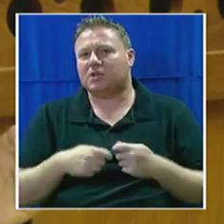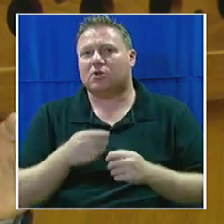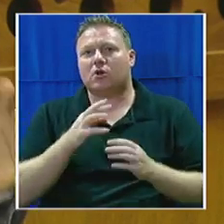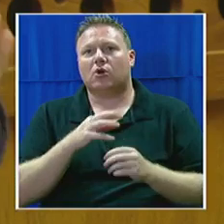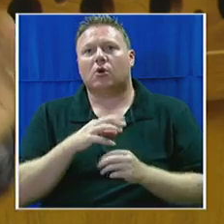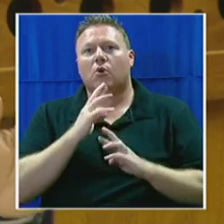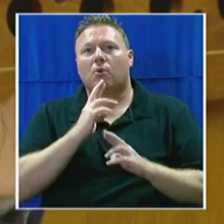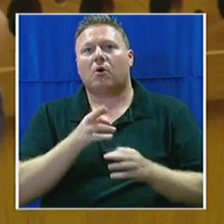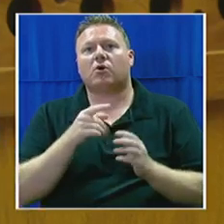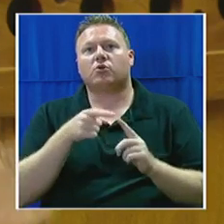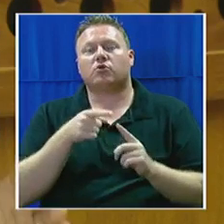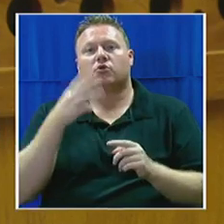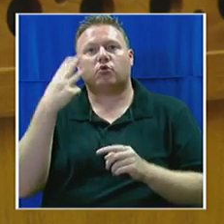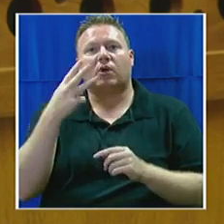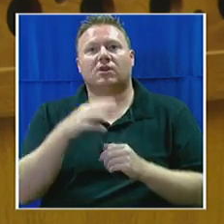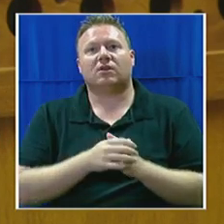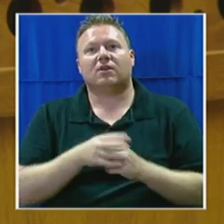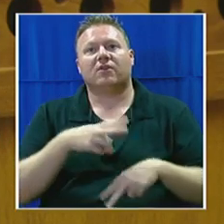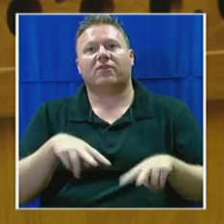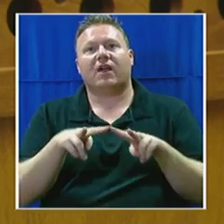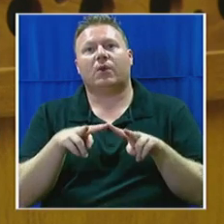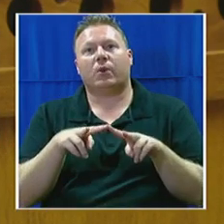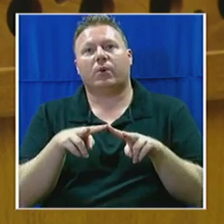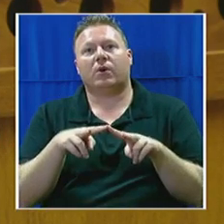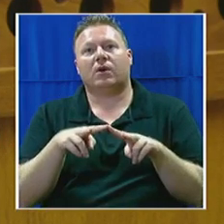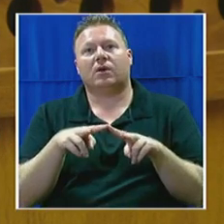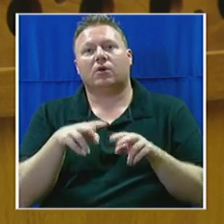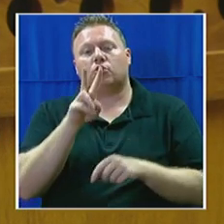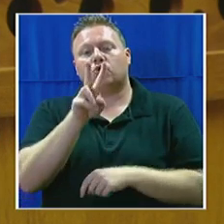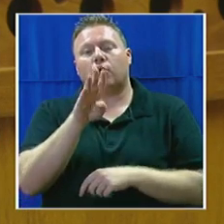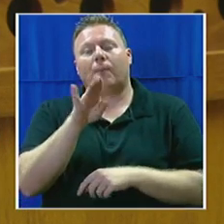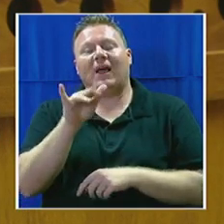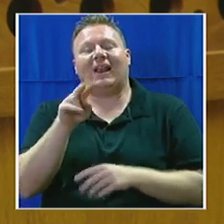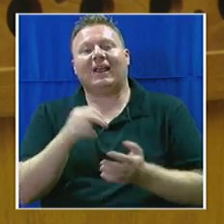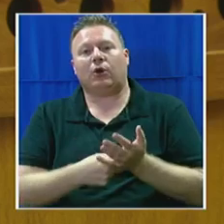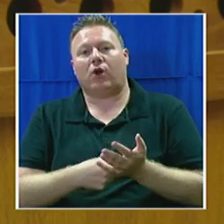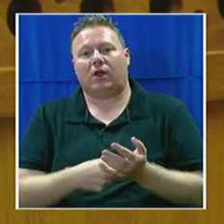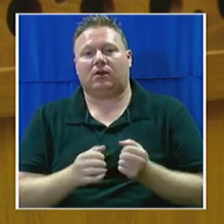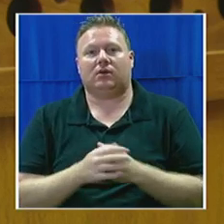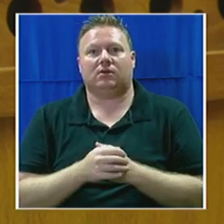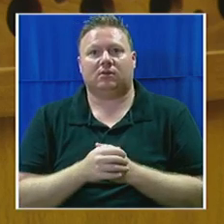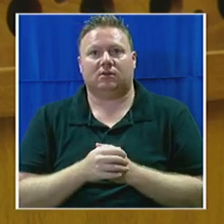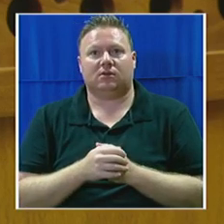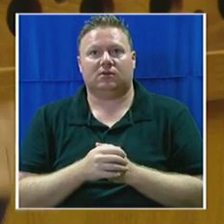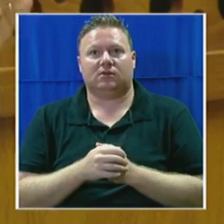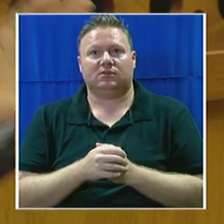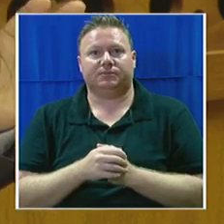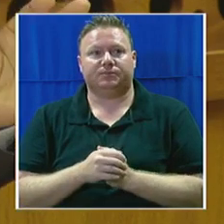reported to Tshwane to the value of 2 billion rand.